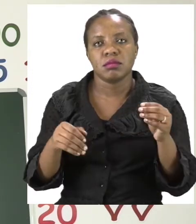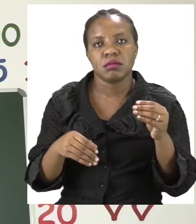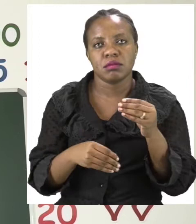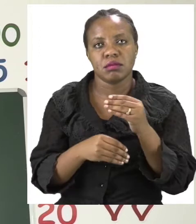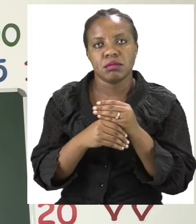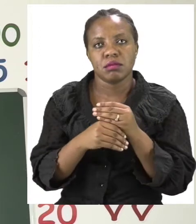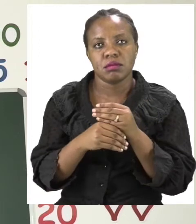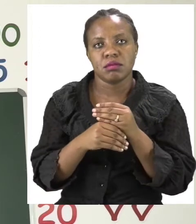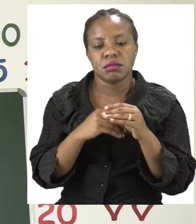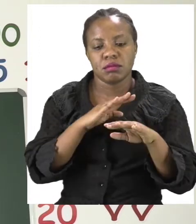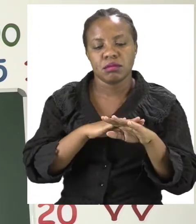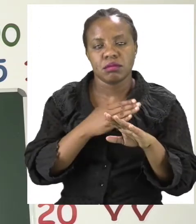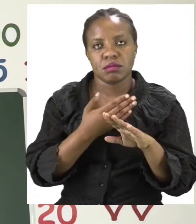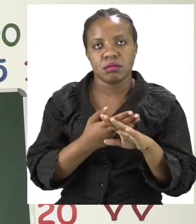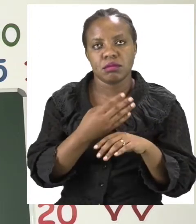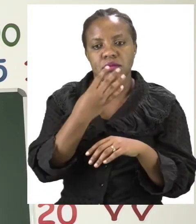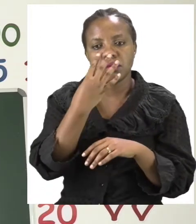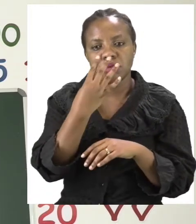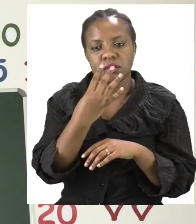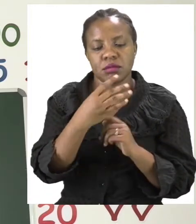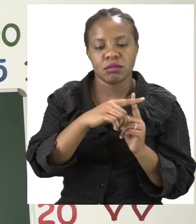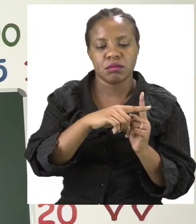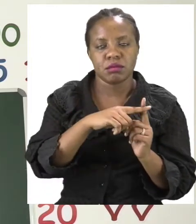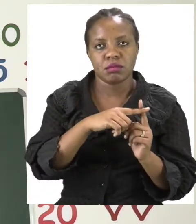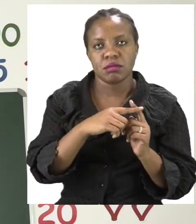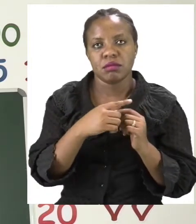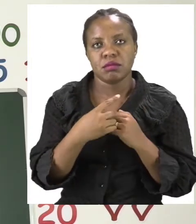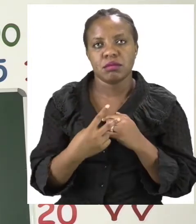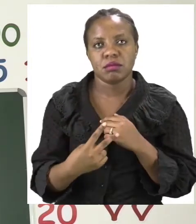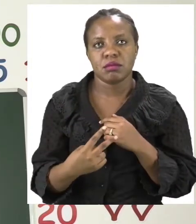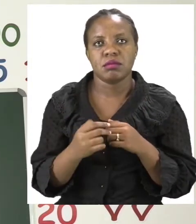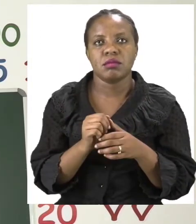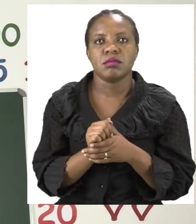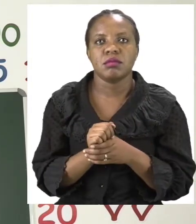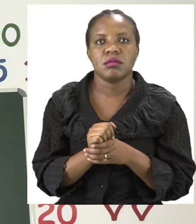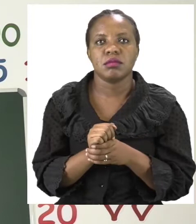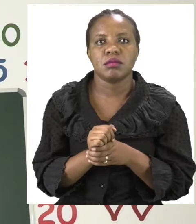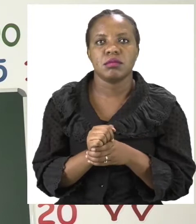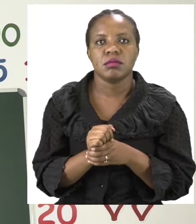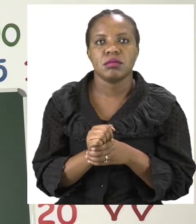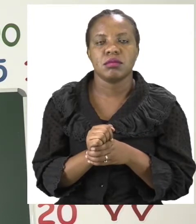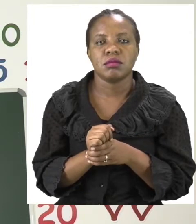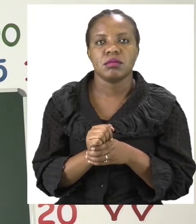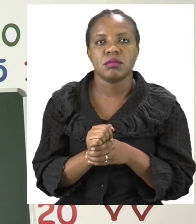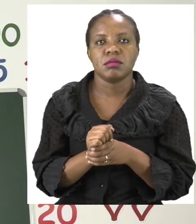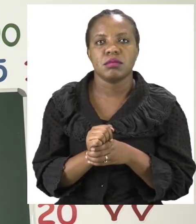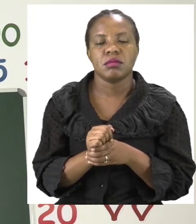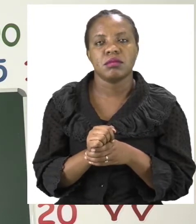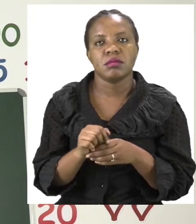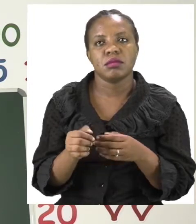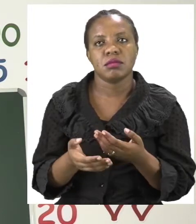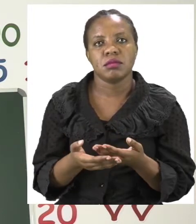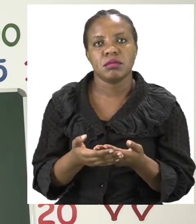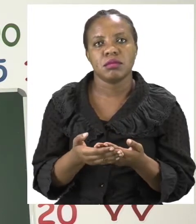4 plus 2. And that is where we start. To help us today, we are